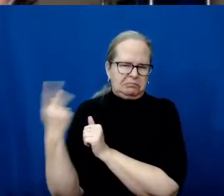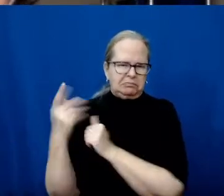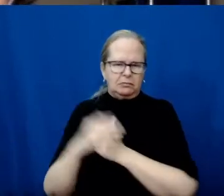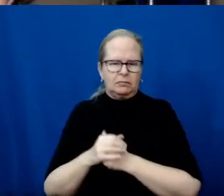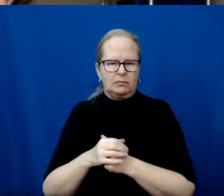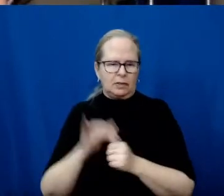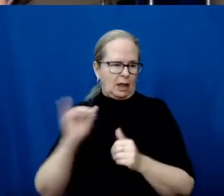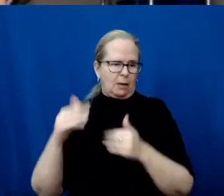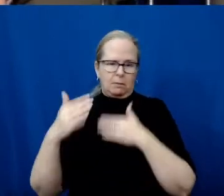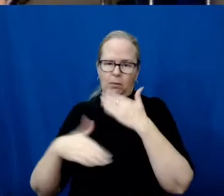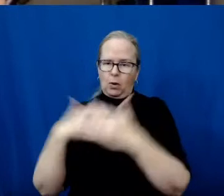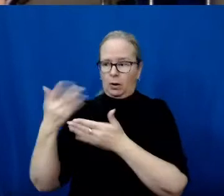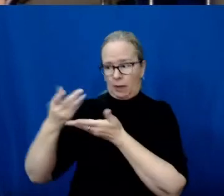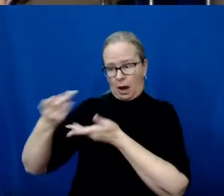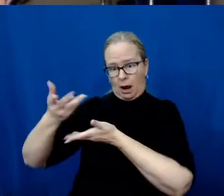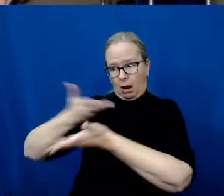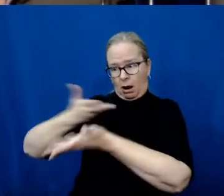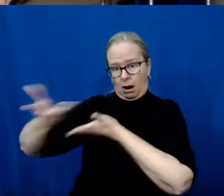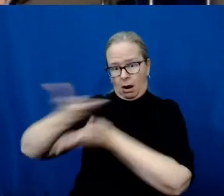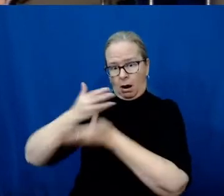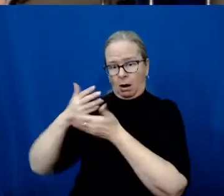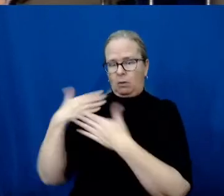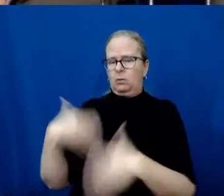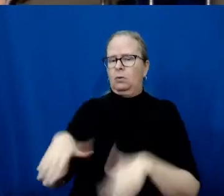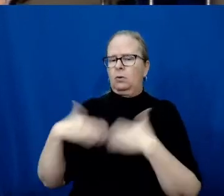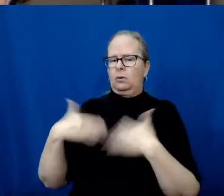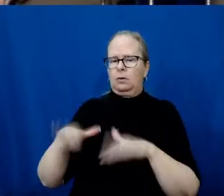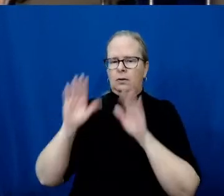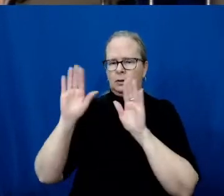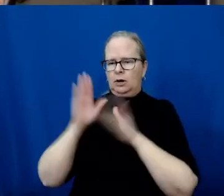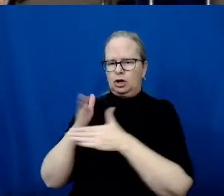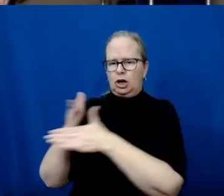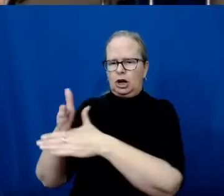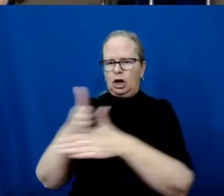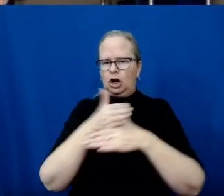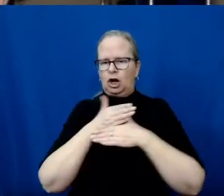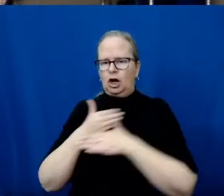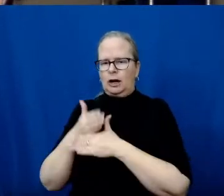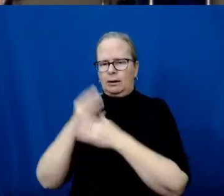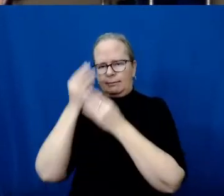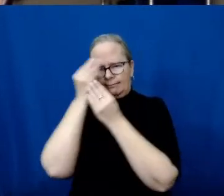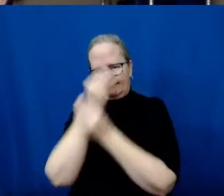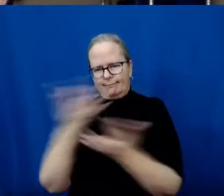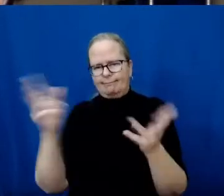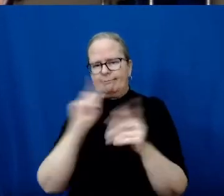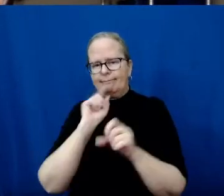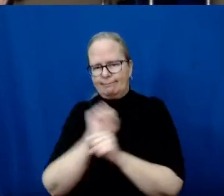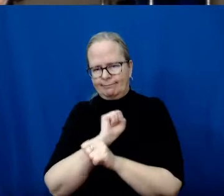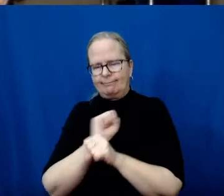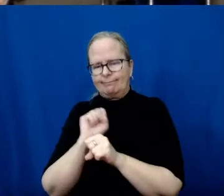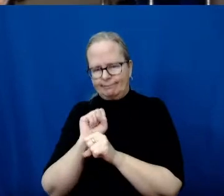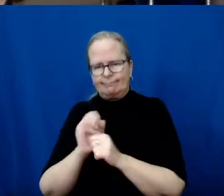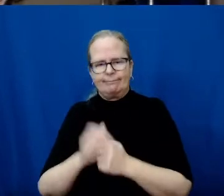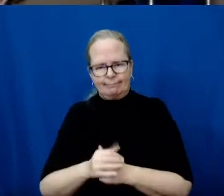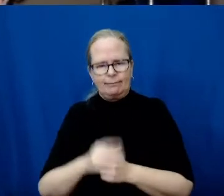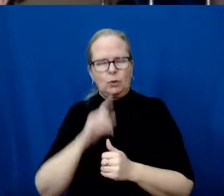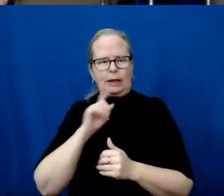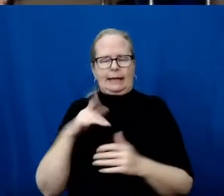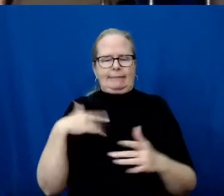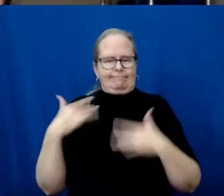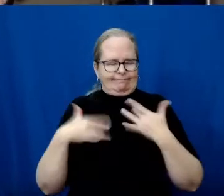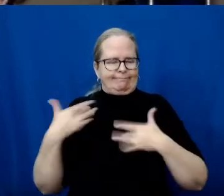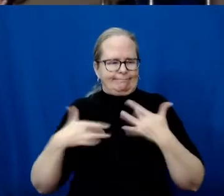information and then physically building filters that it's been really exciting. So we're going to do a speed round